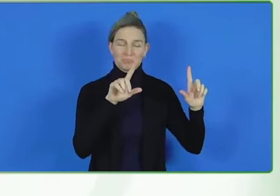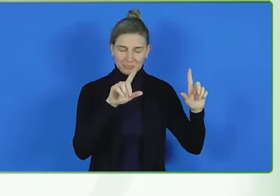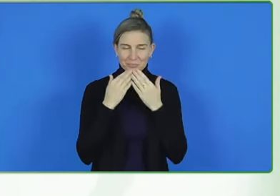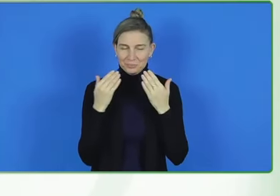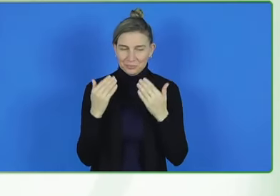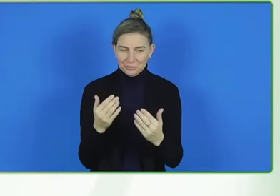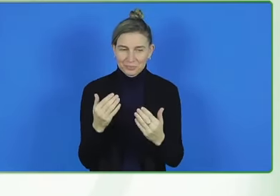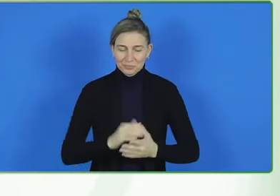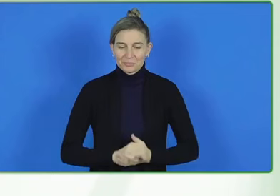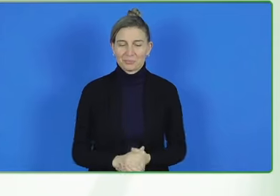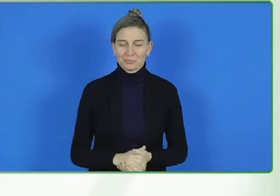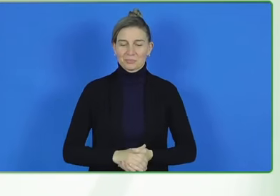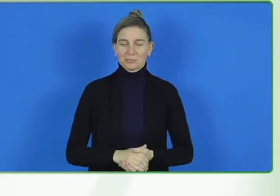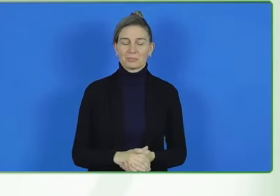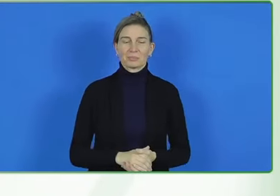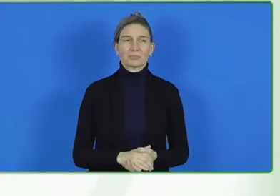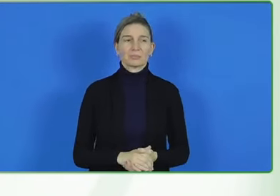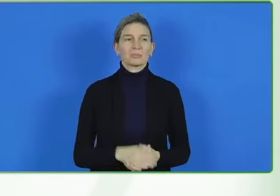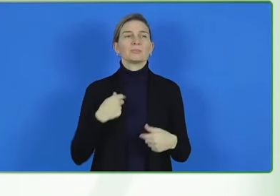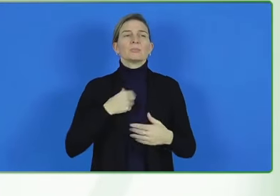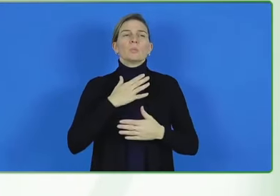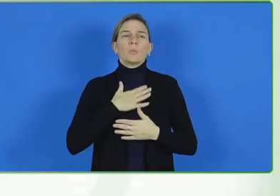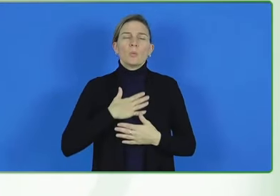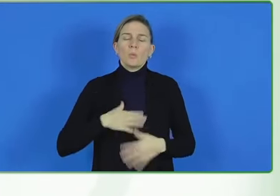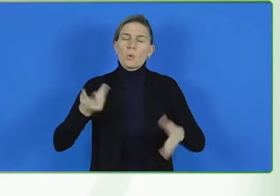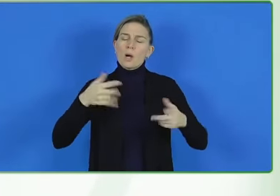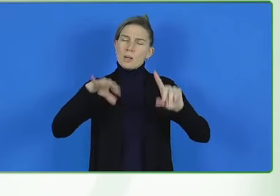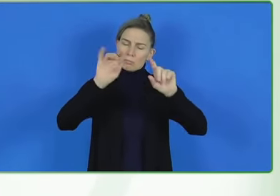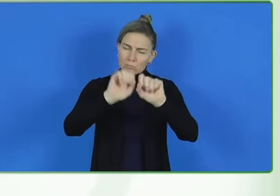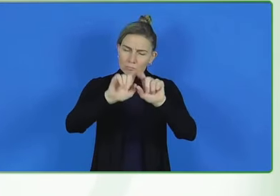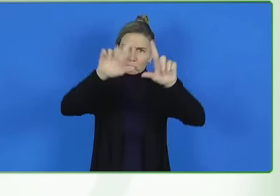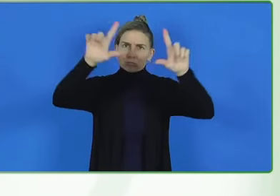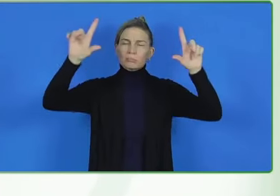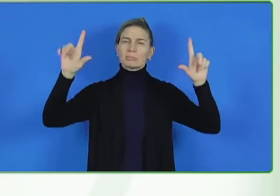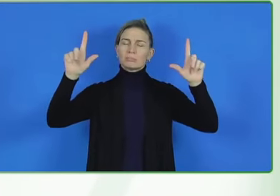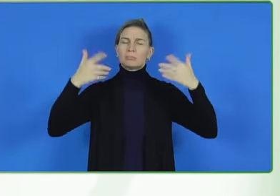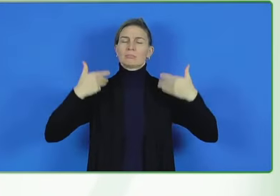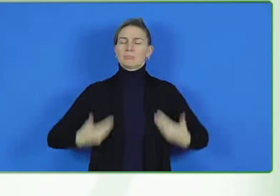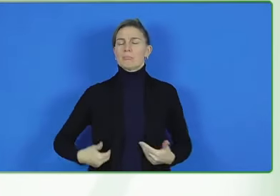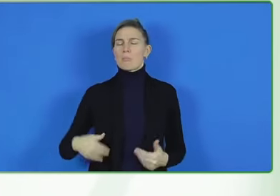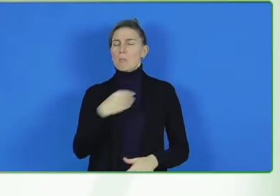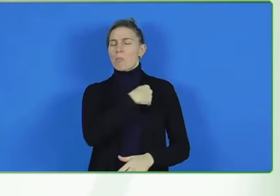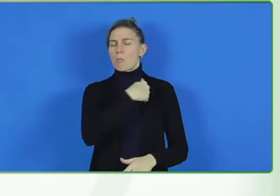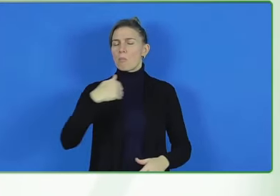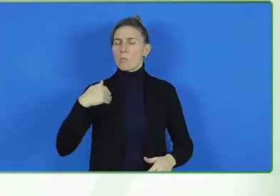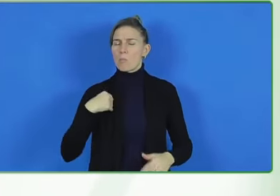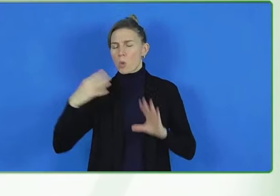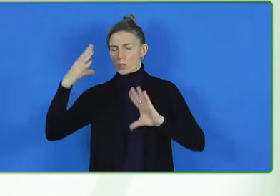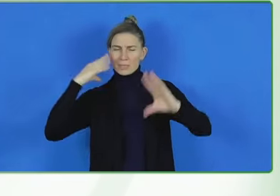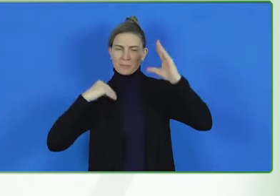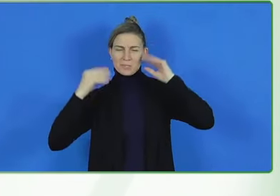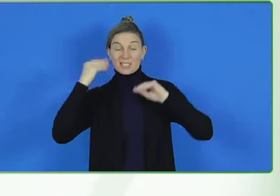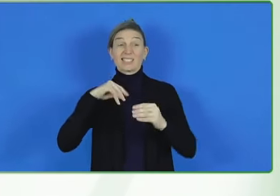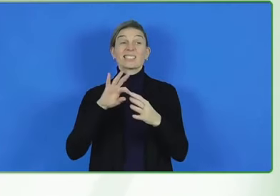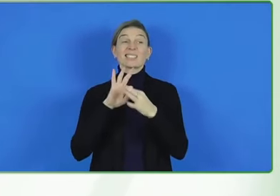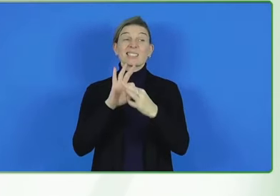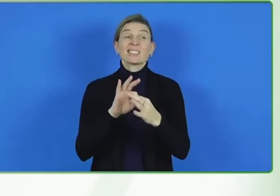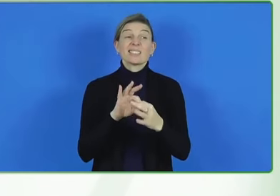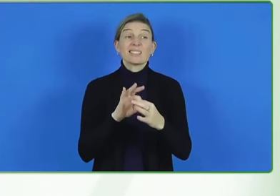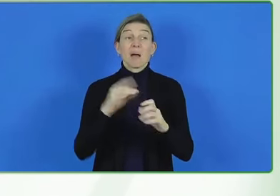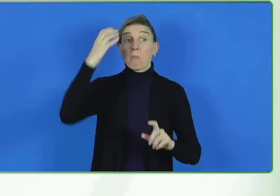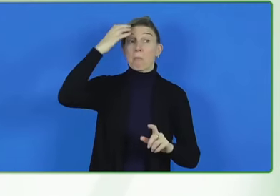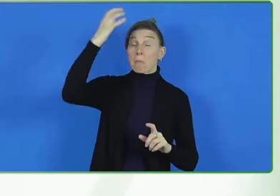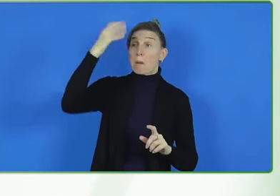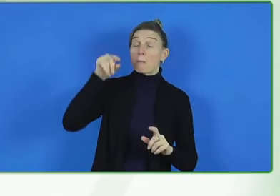you today our Polish experience in systemic solutions towards higher accessibility in public sector. We